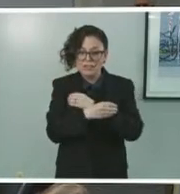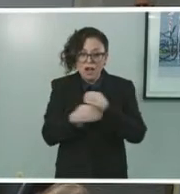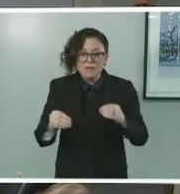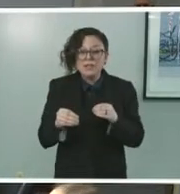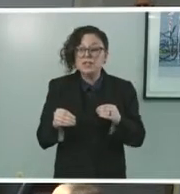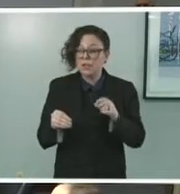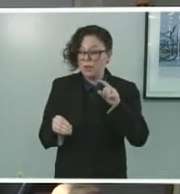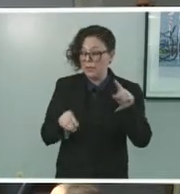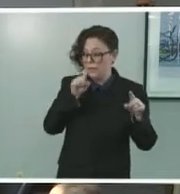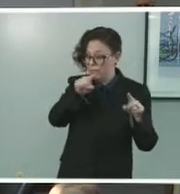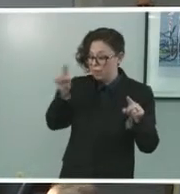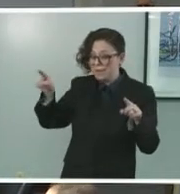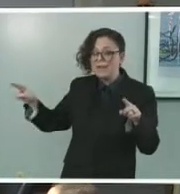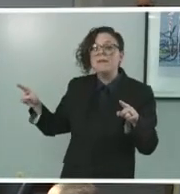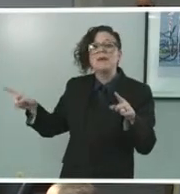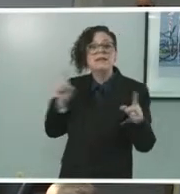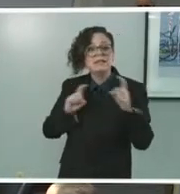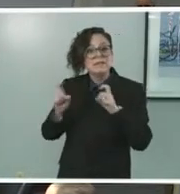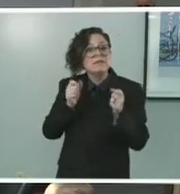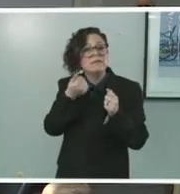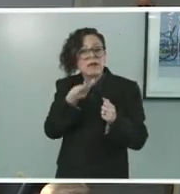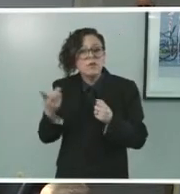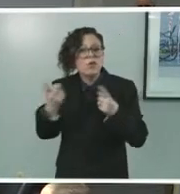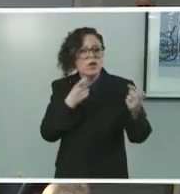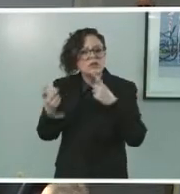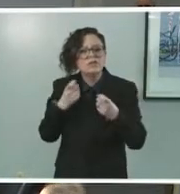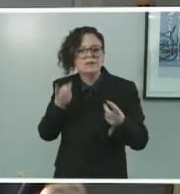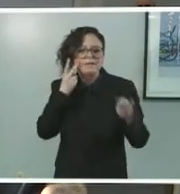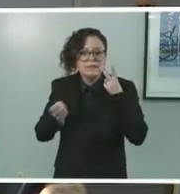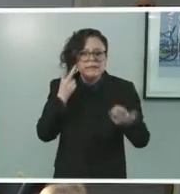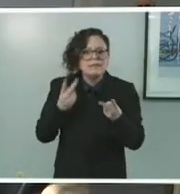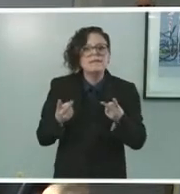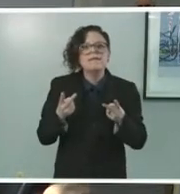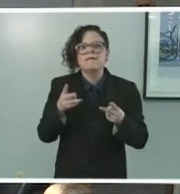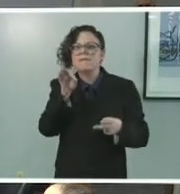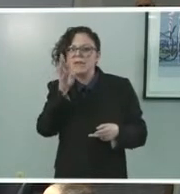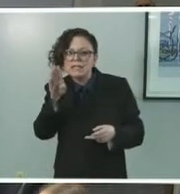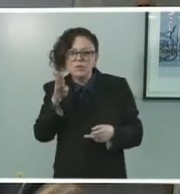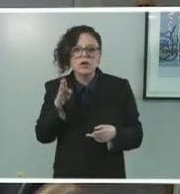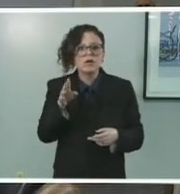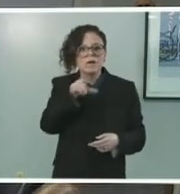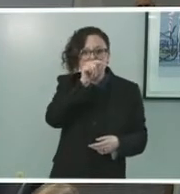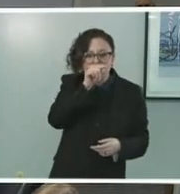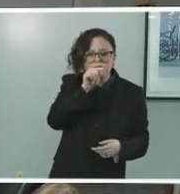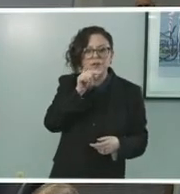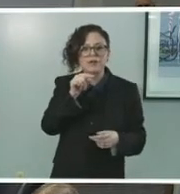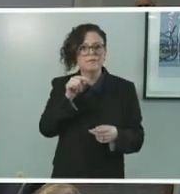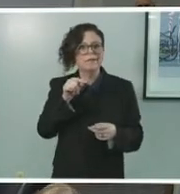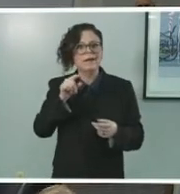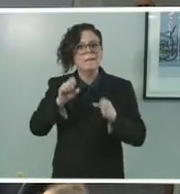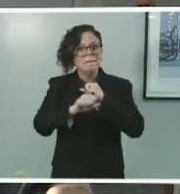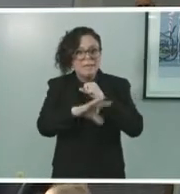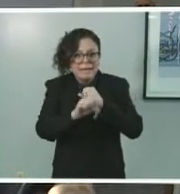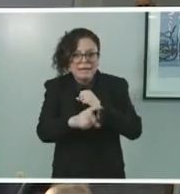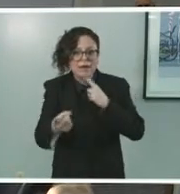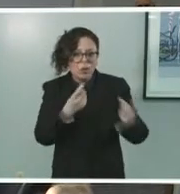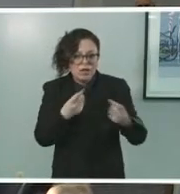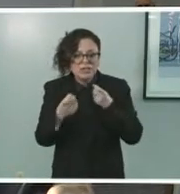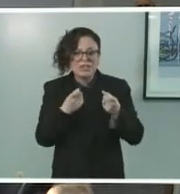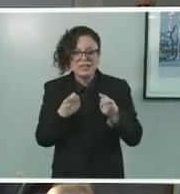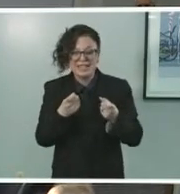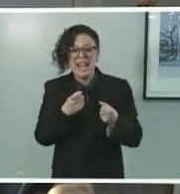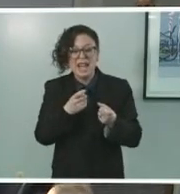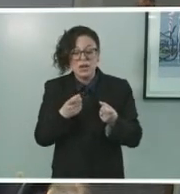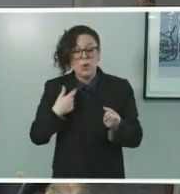311, through our Facebook page, through our partners at the county, through our friends in the media who have been soliciting questions. And we're going to try to rapid fire